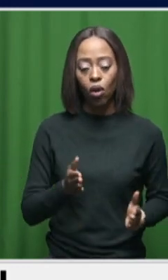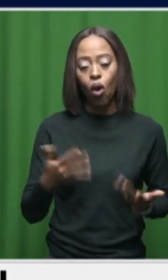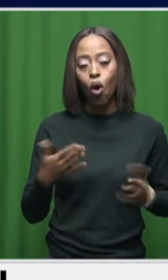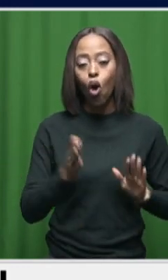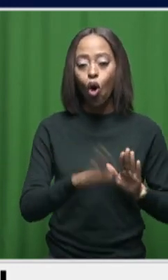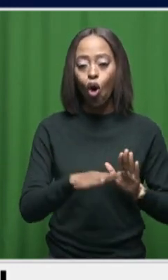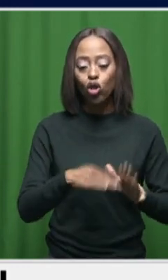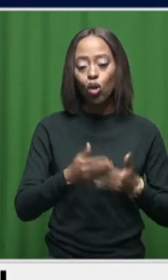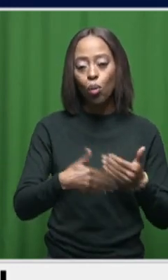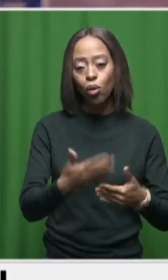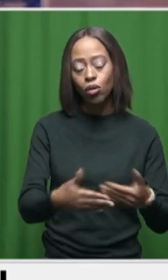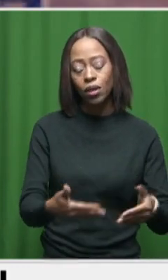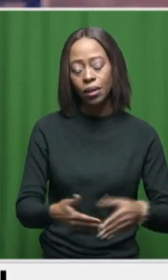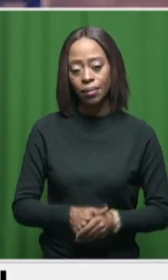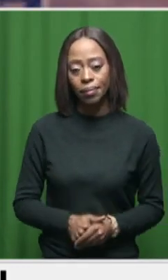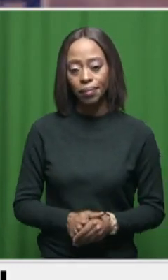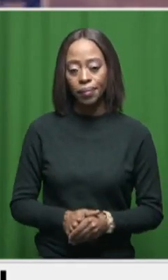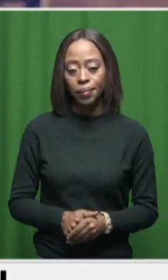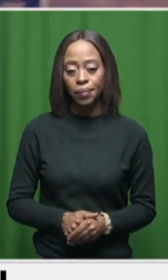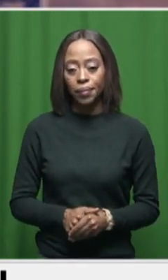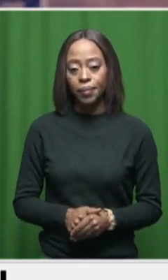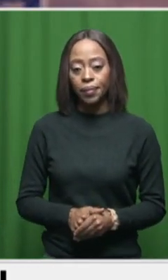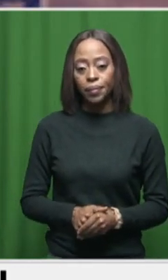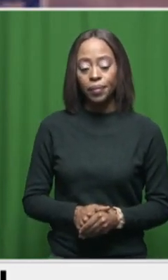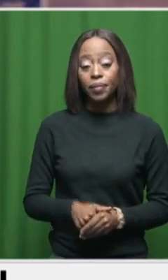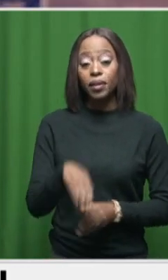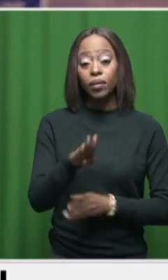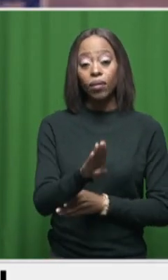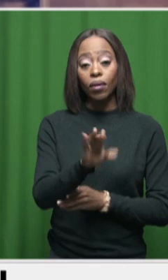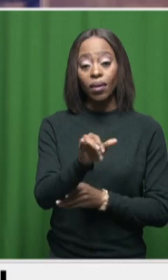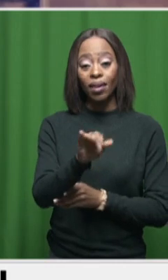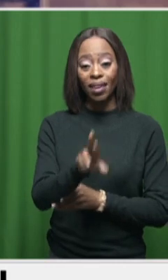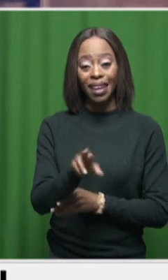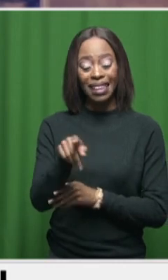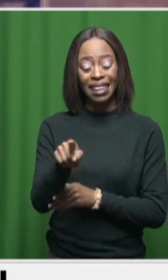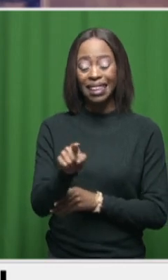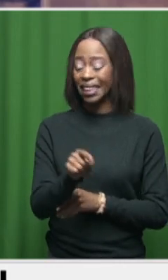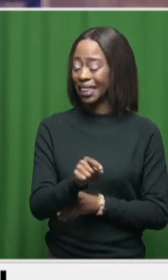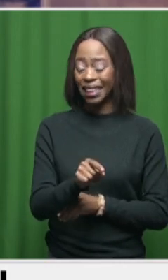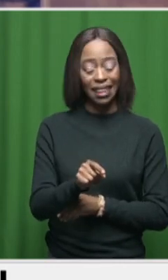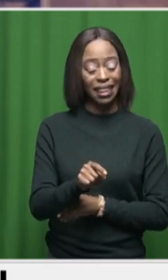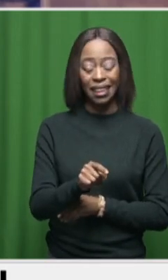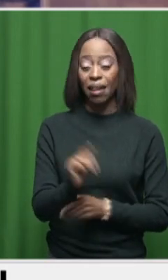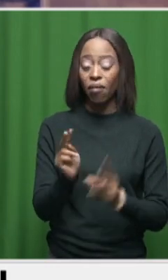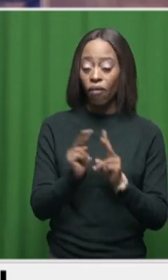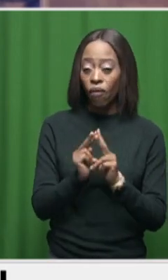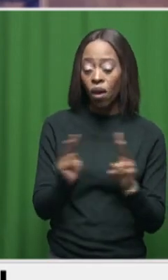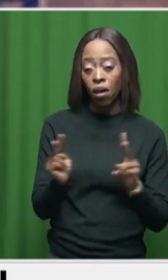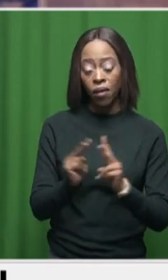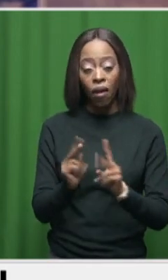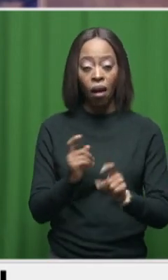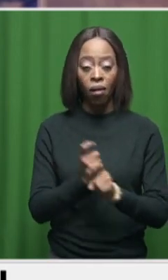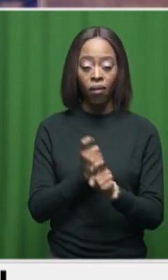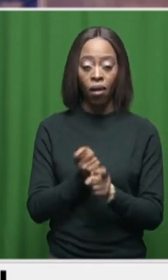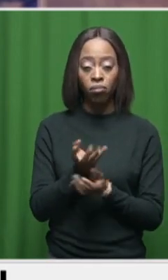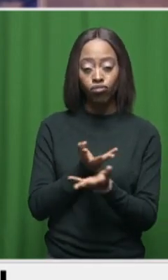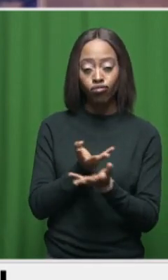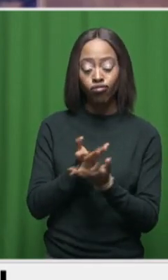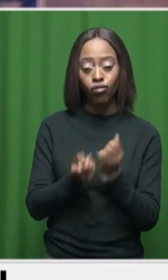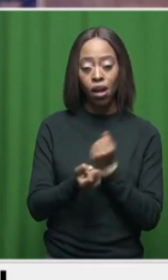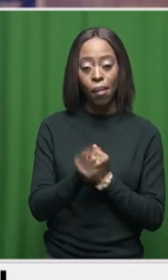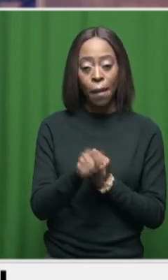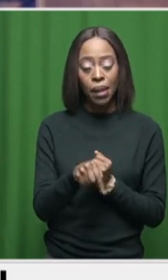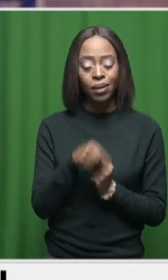automated processes. Hans, the robotics discussion is I suppose, a very difficult conversation to